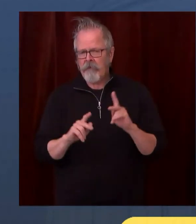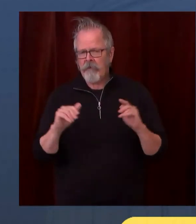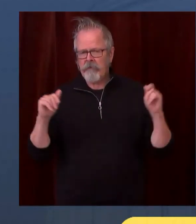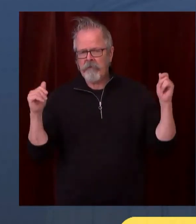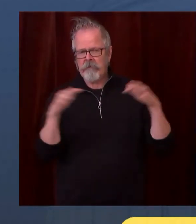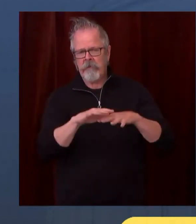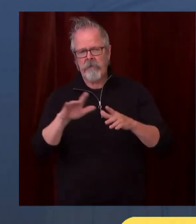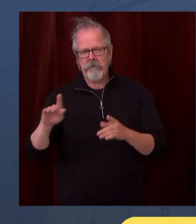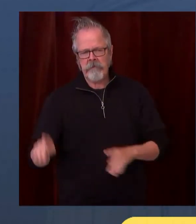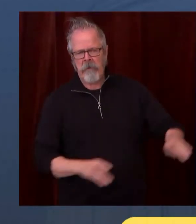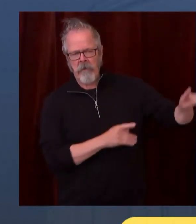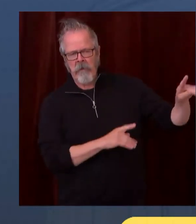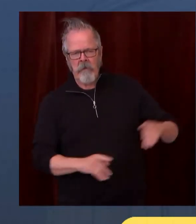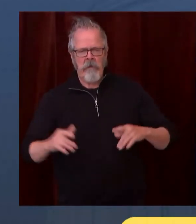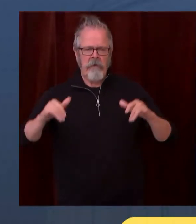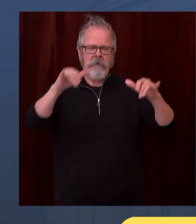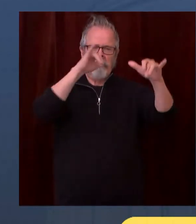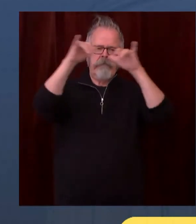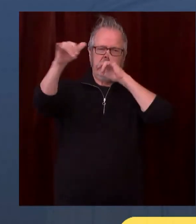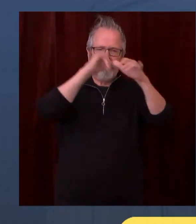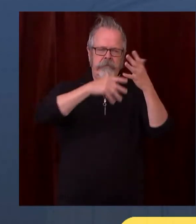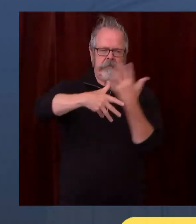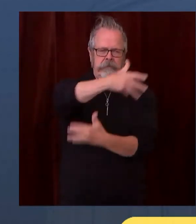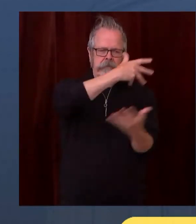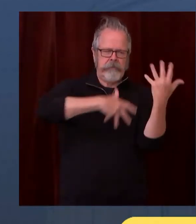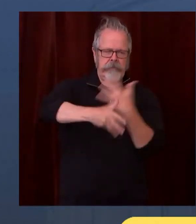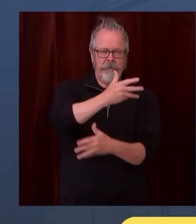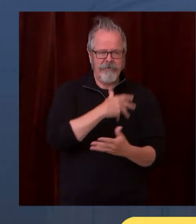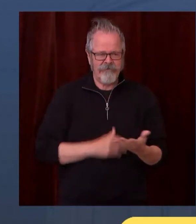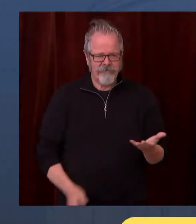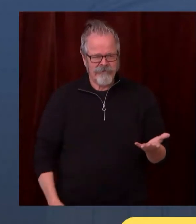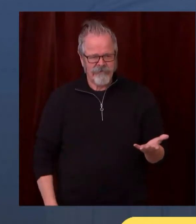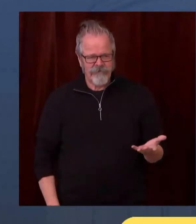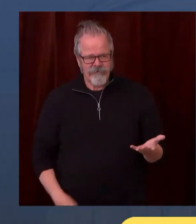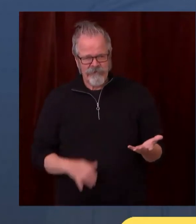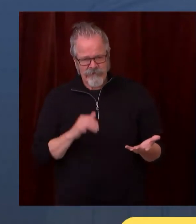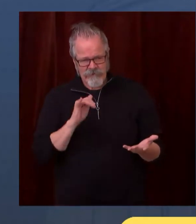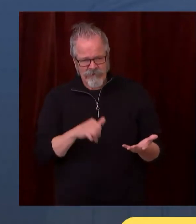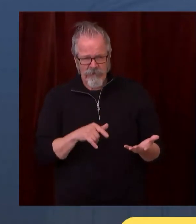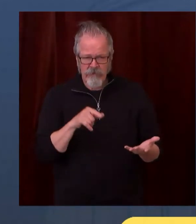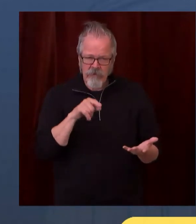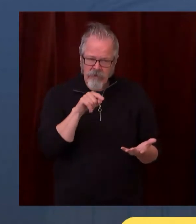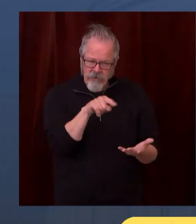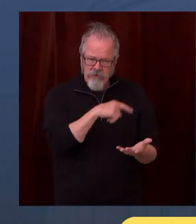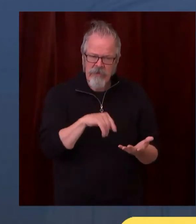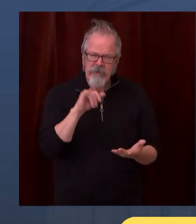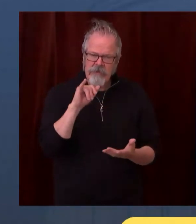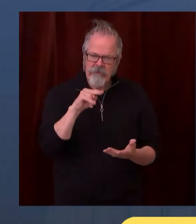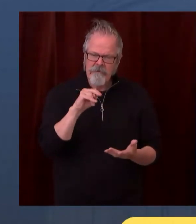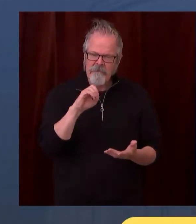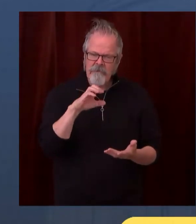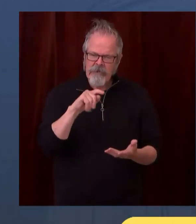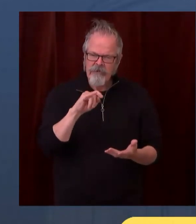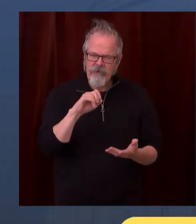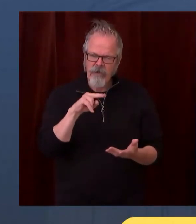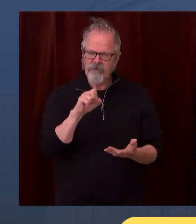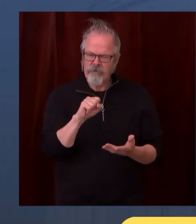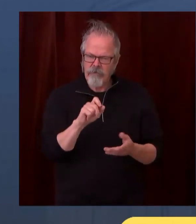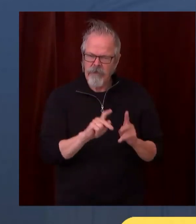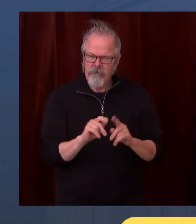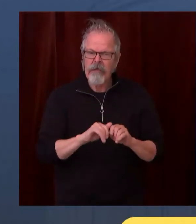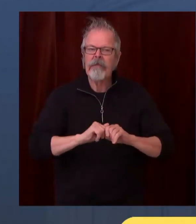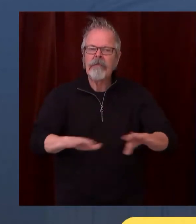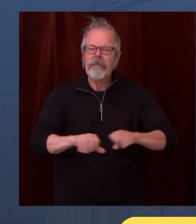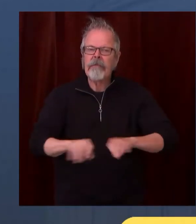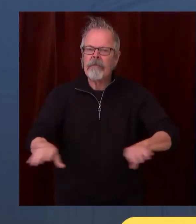get these numbers to continue to come down. Next question comes from Keith with Como. Governor, I asked